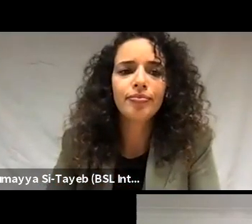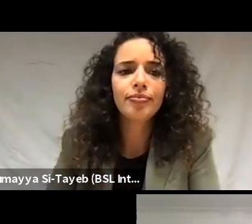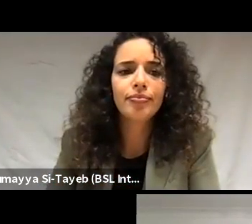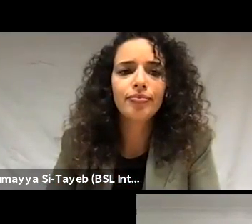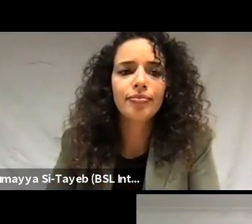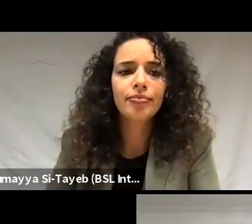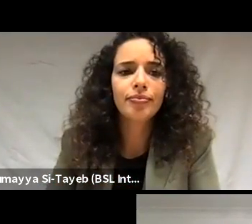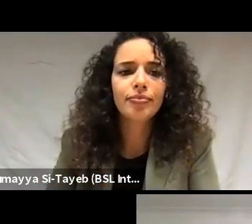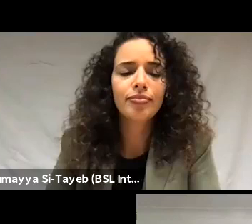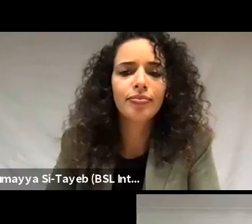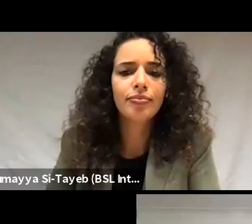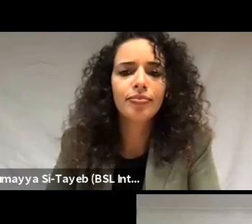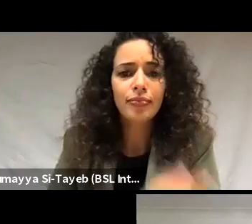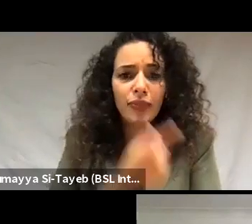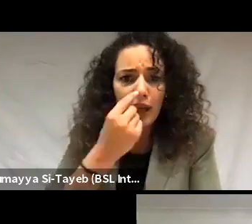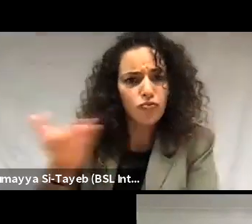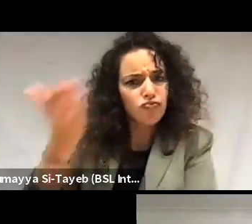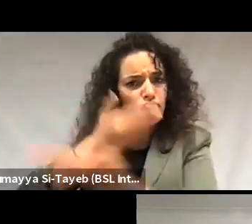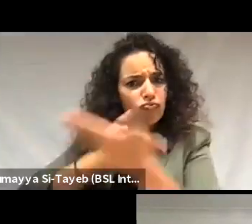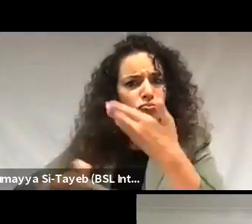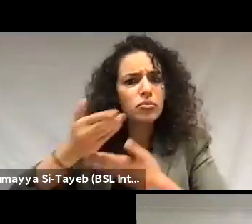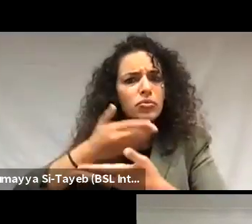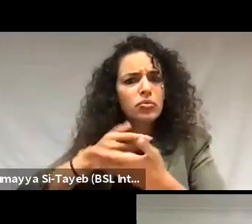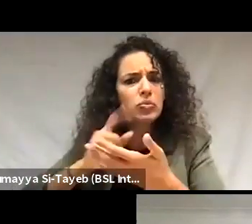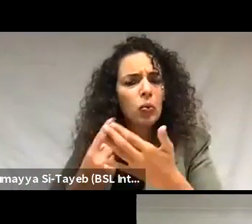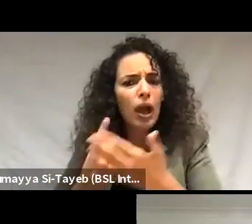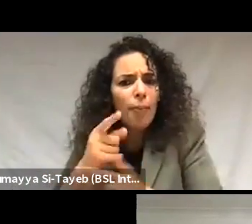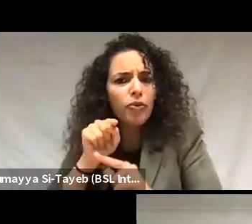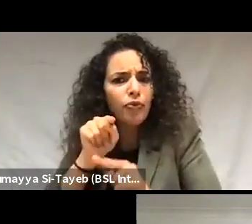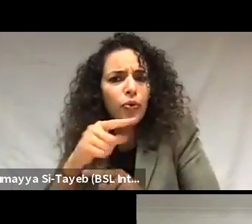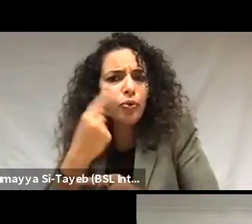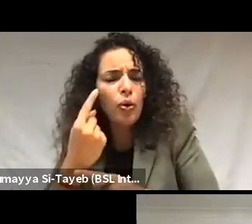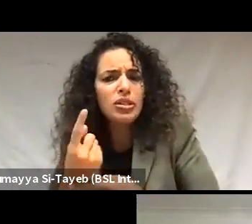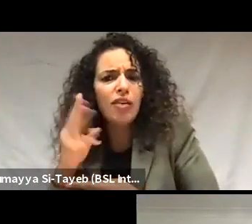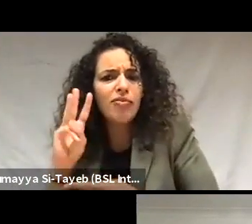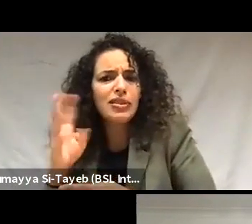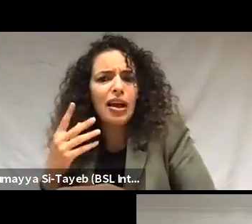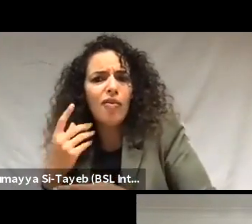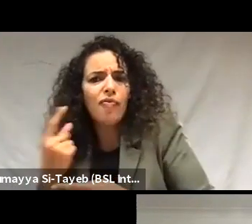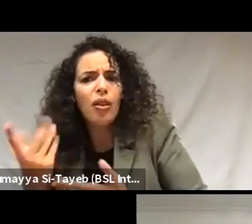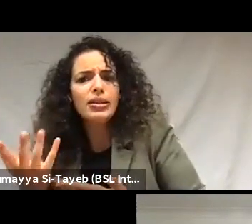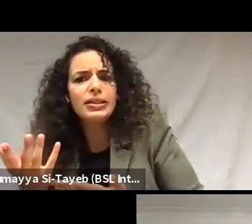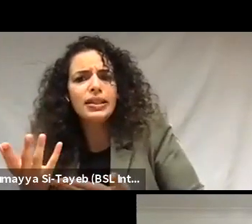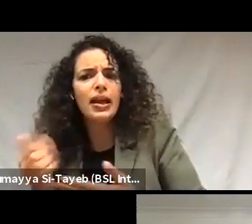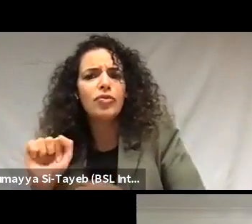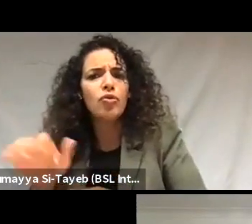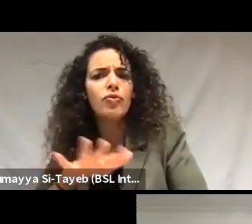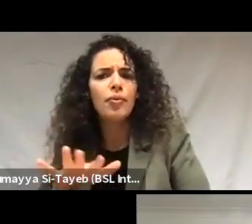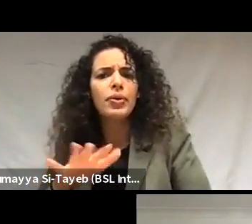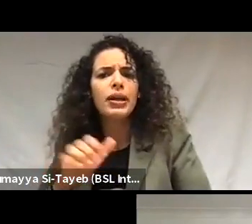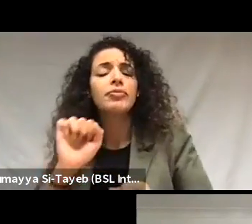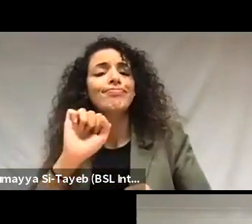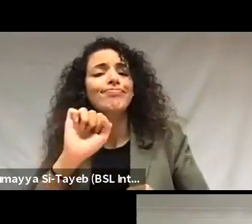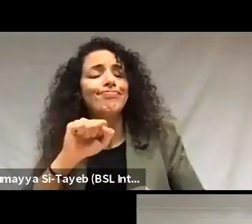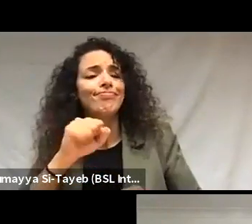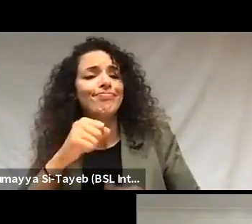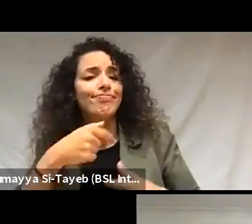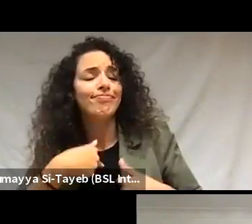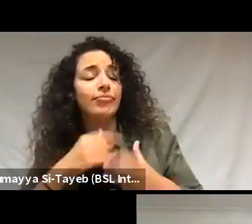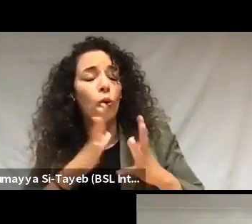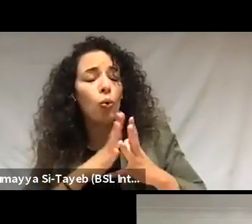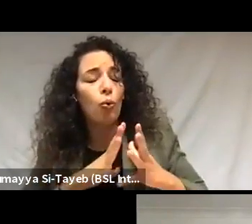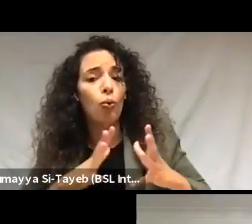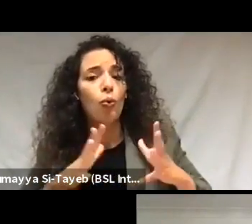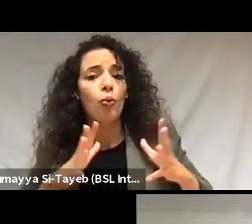experience was like for you, the Scout members and the families? Yeah, I mean, just to go off what Sajad has said, that it did have a great impact